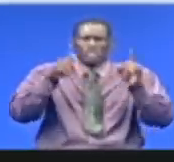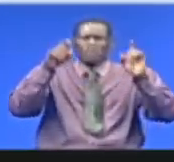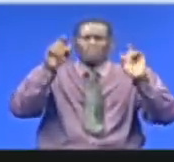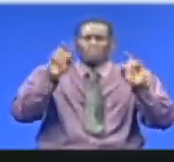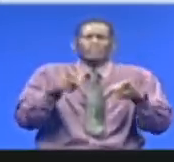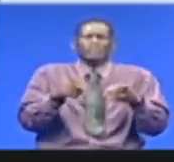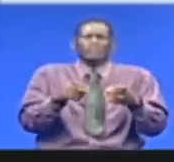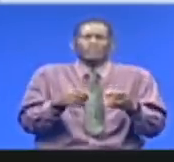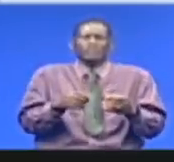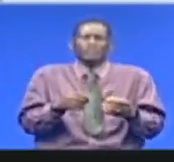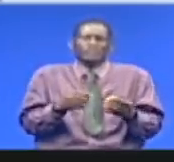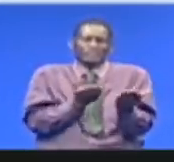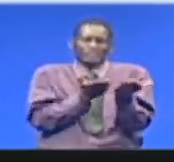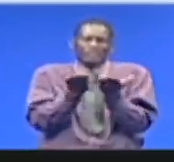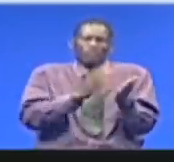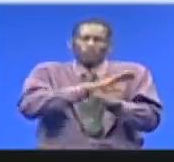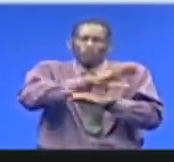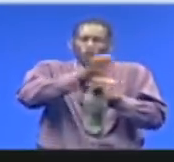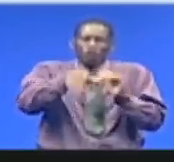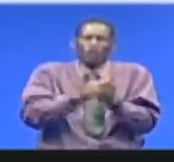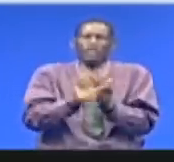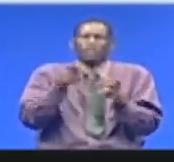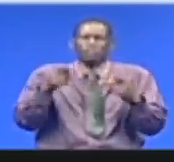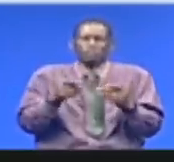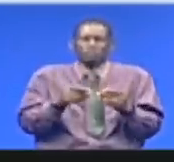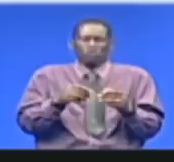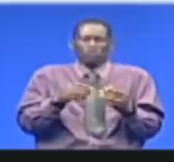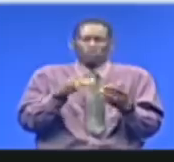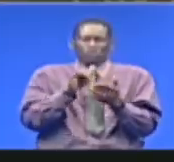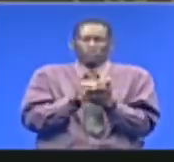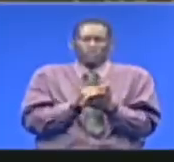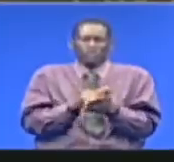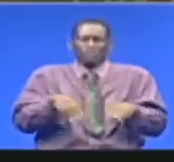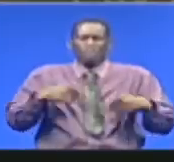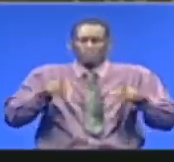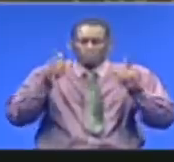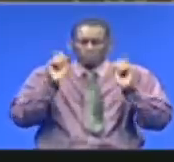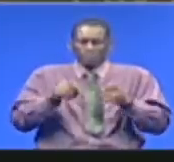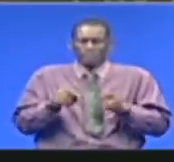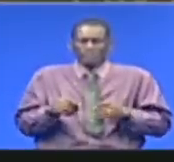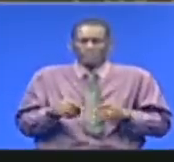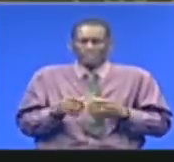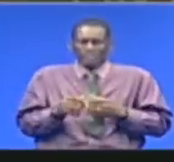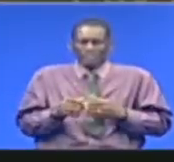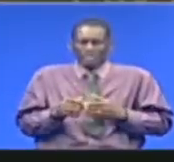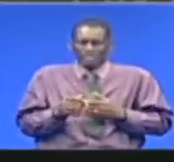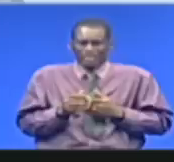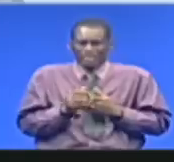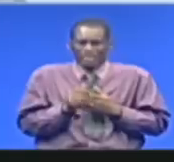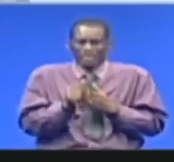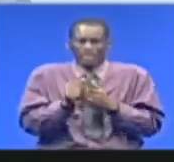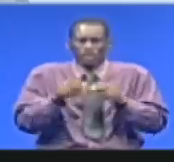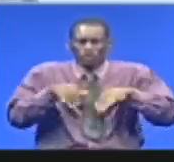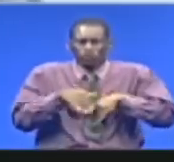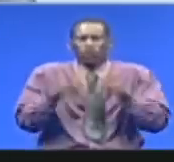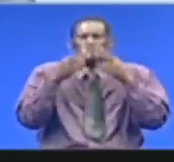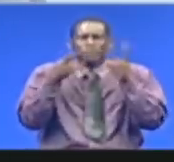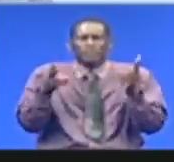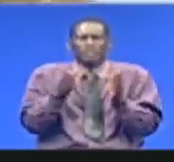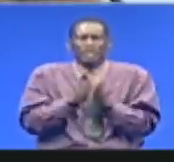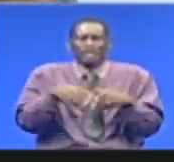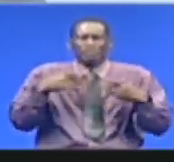Kenyans that the citizens must lead in pursuing peace, yeah, and citizens must not subject their personal